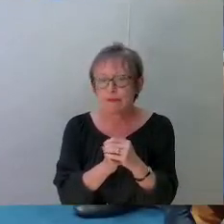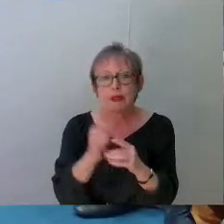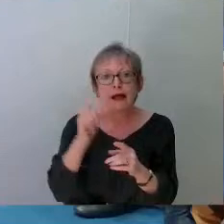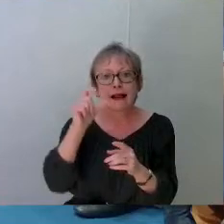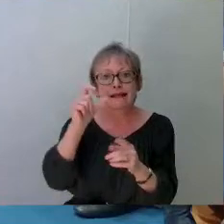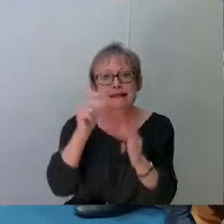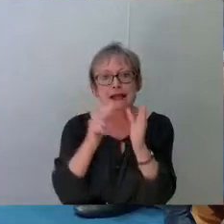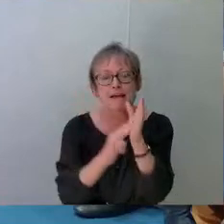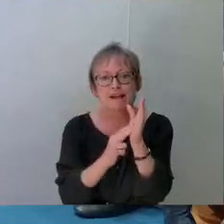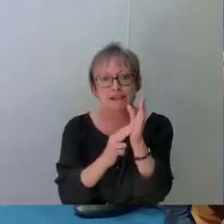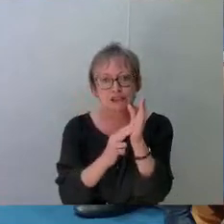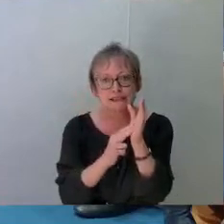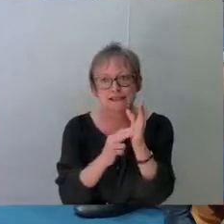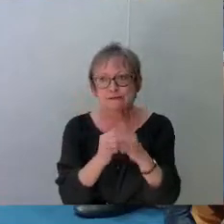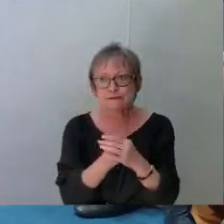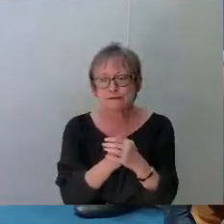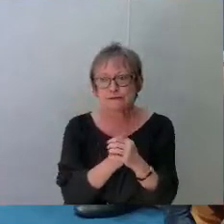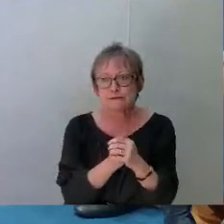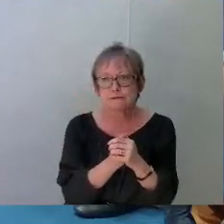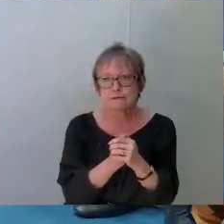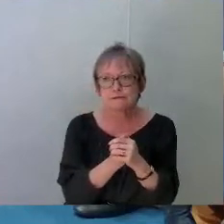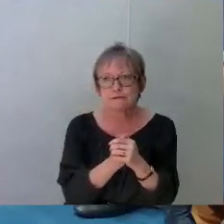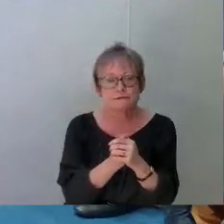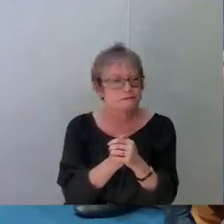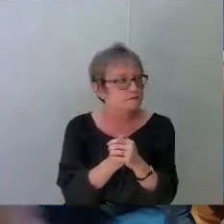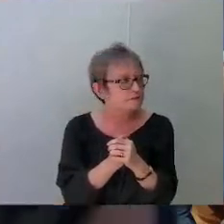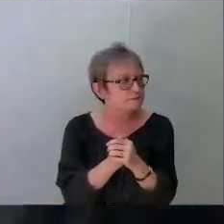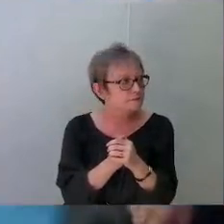Clancy Nabaichi.